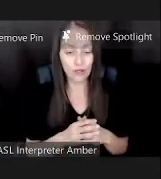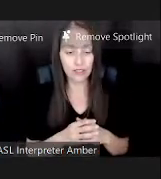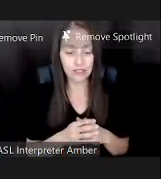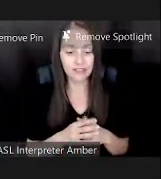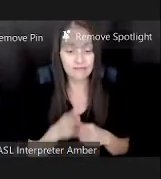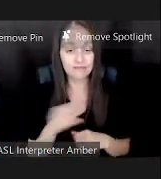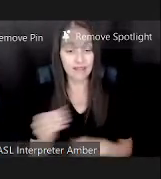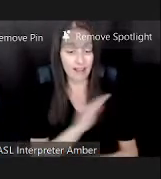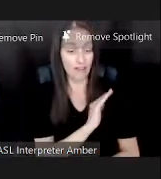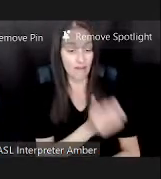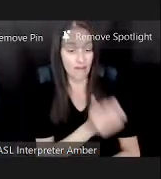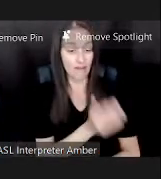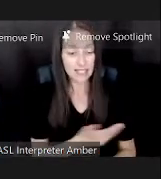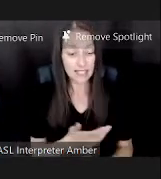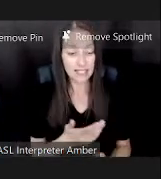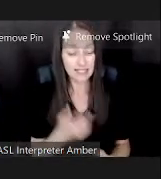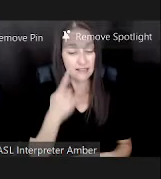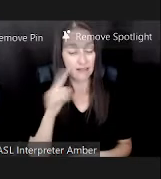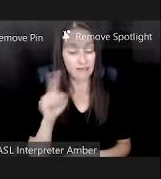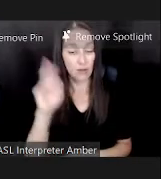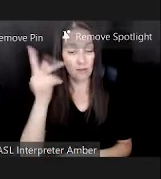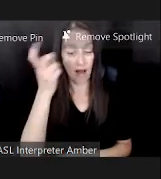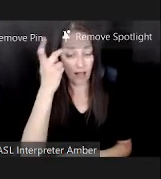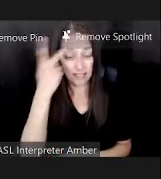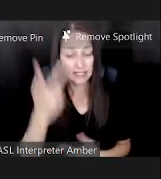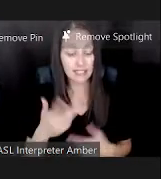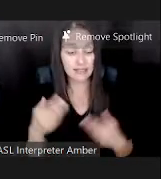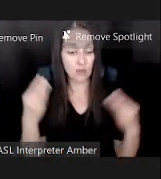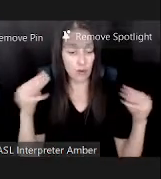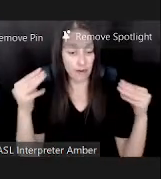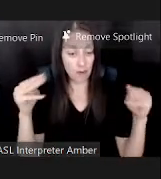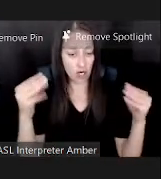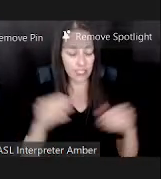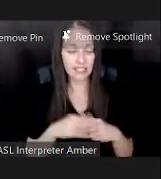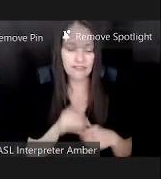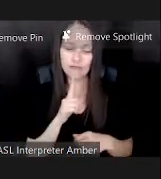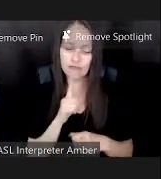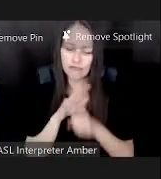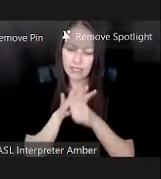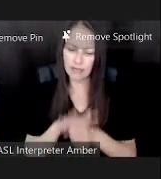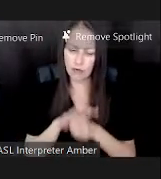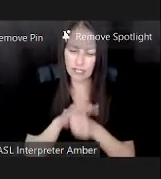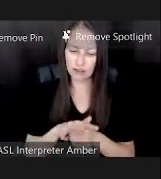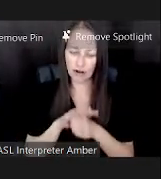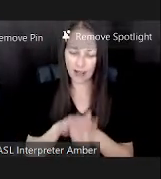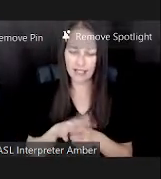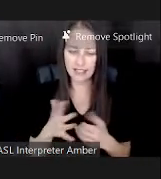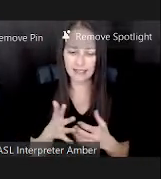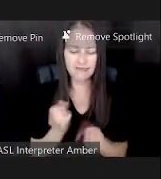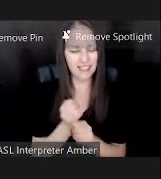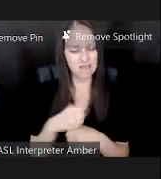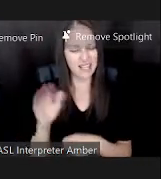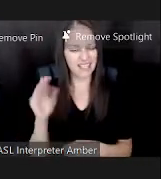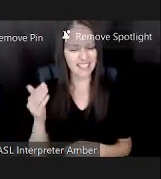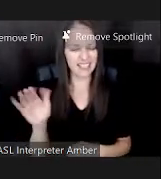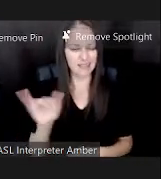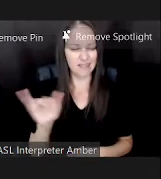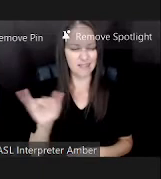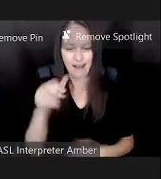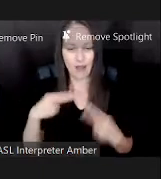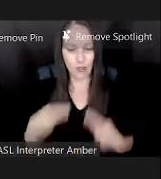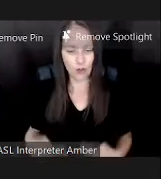the marketplace economies pressurize or make inhuman somehow, or are